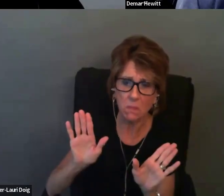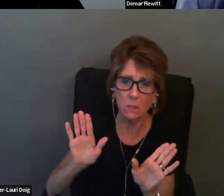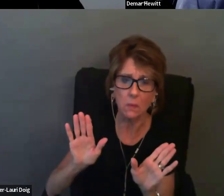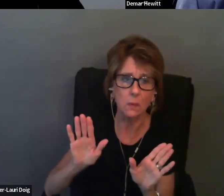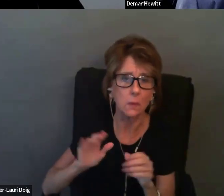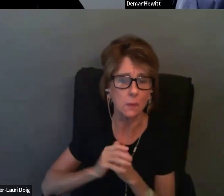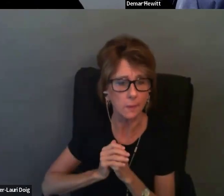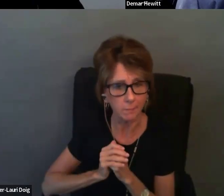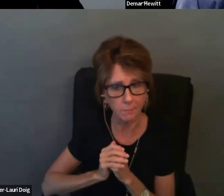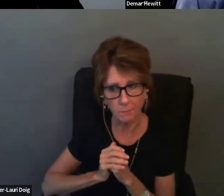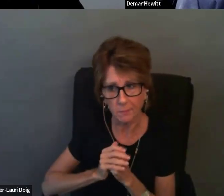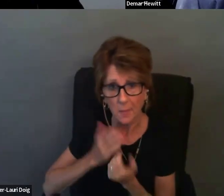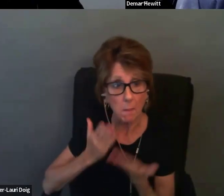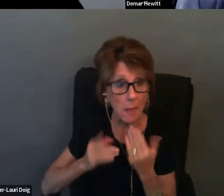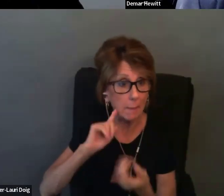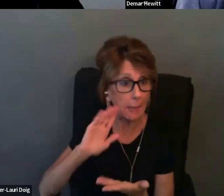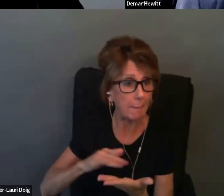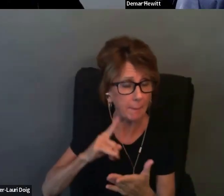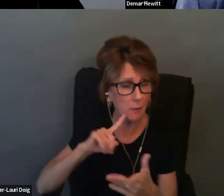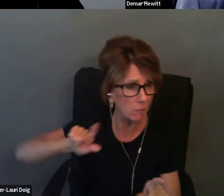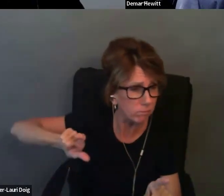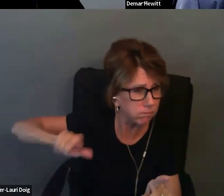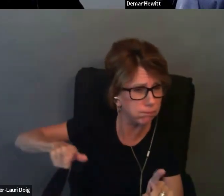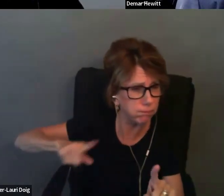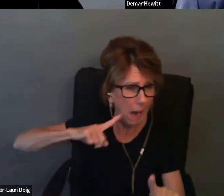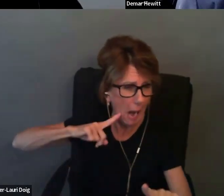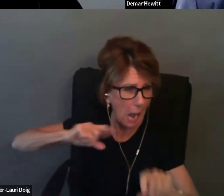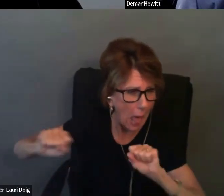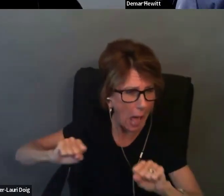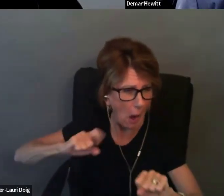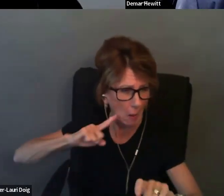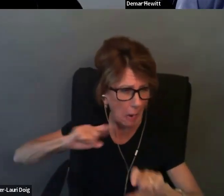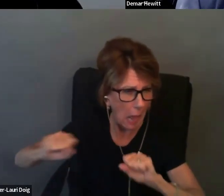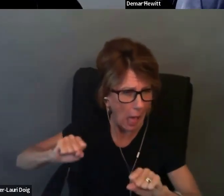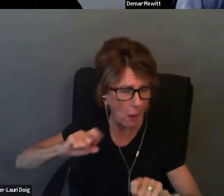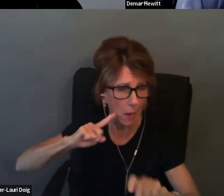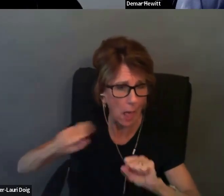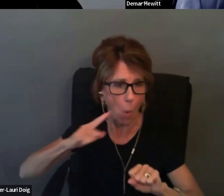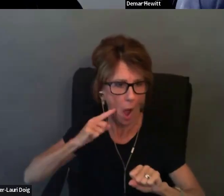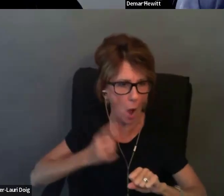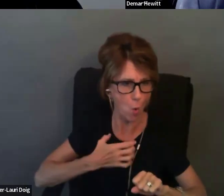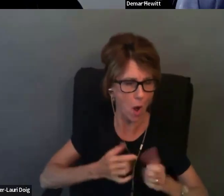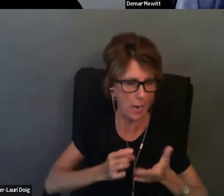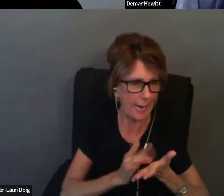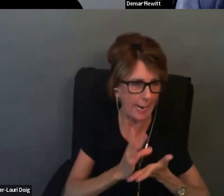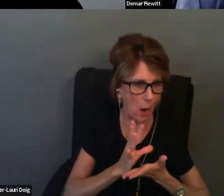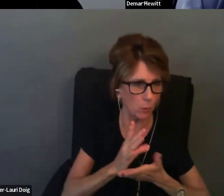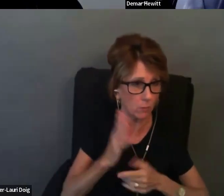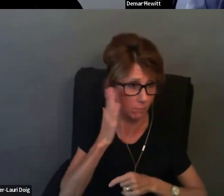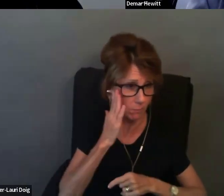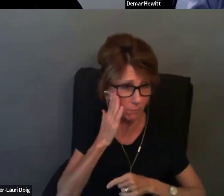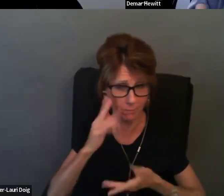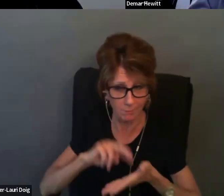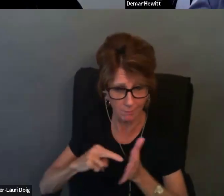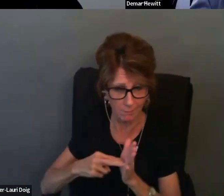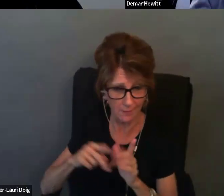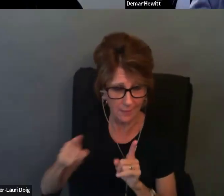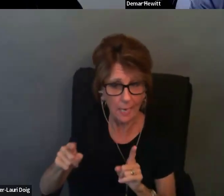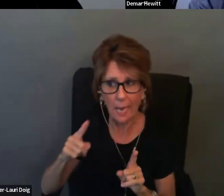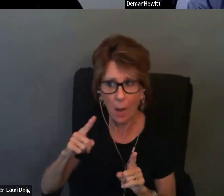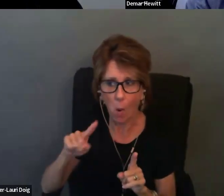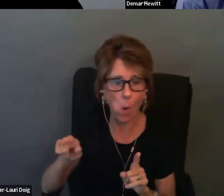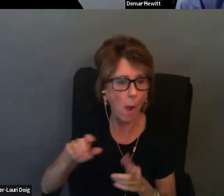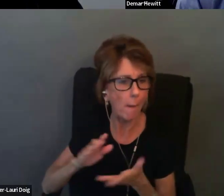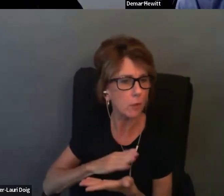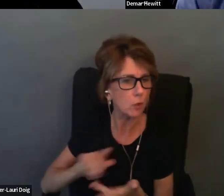plays loud music in an attempt to drive me out of the unit, or anything else that the